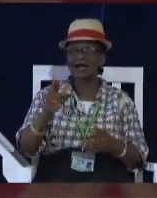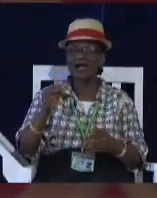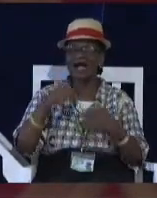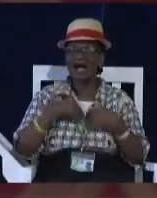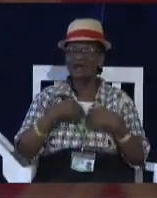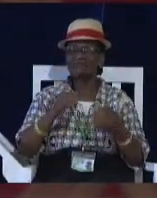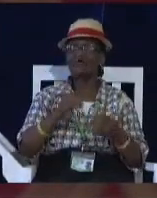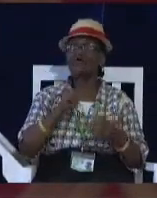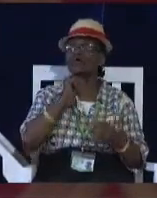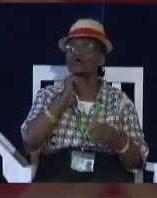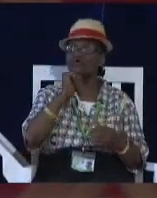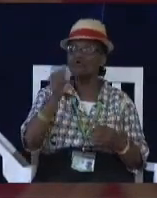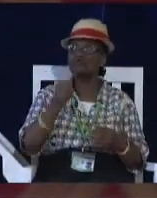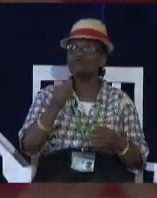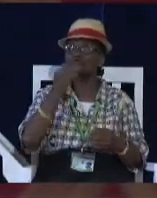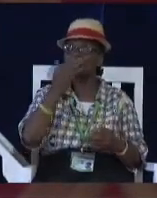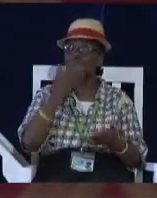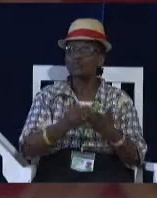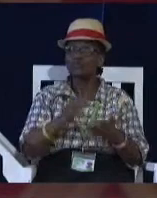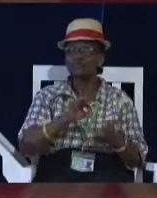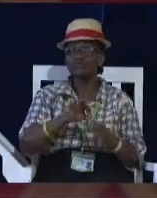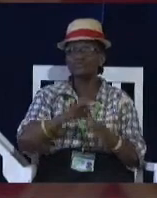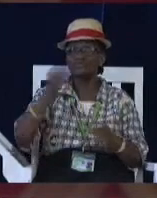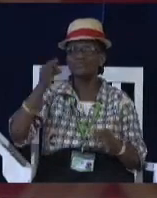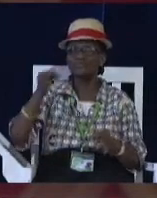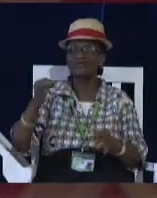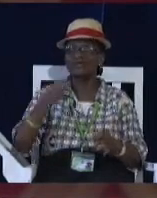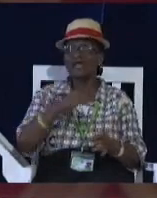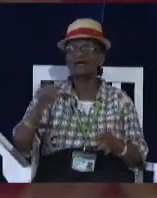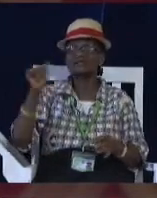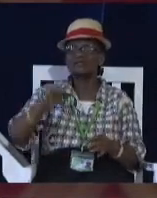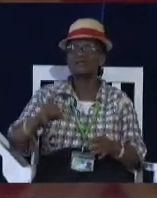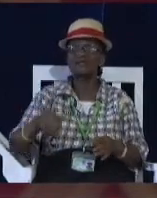spirits, and they were healed.